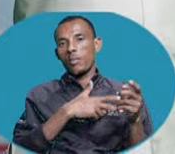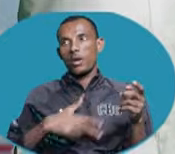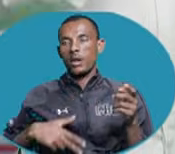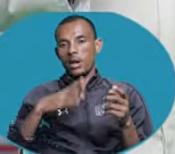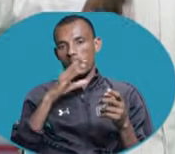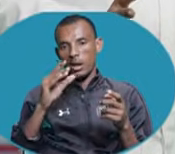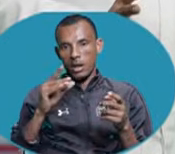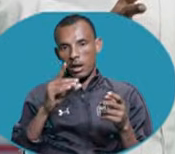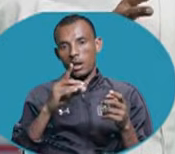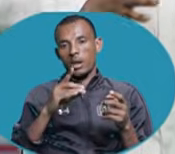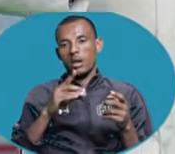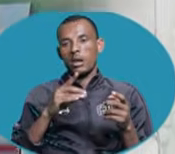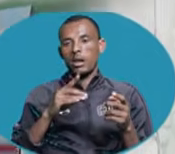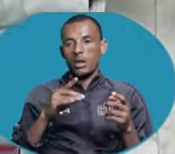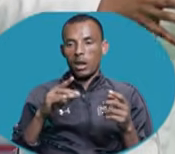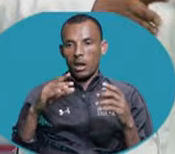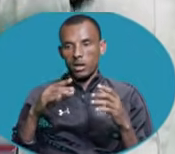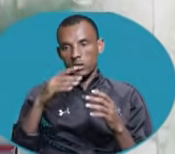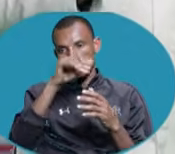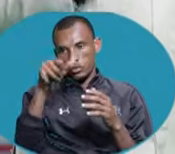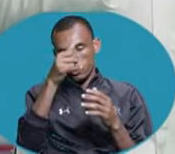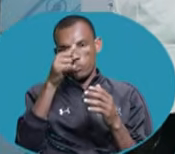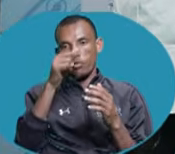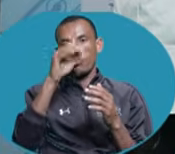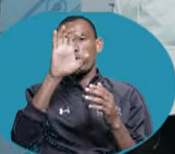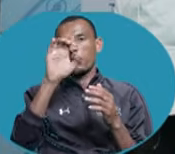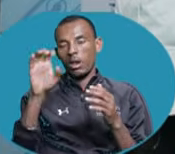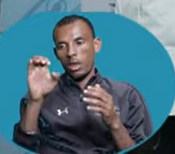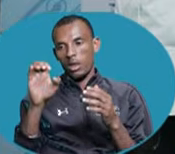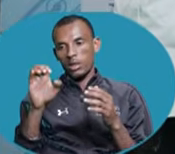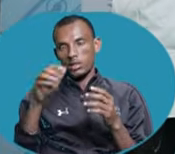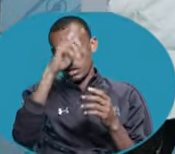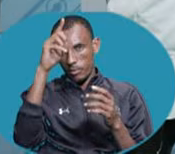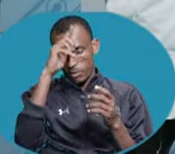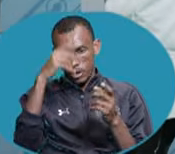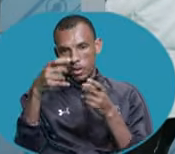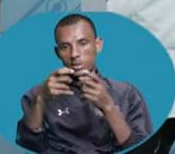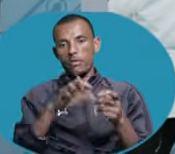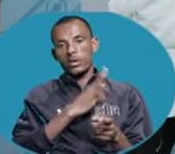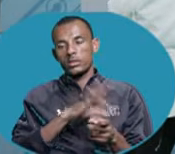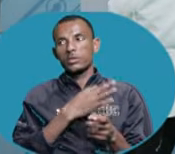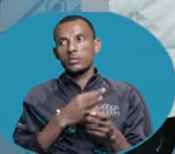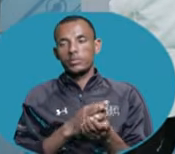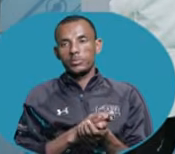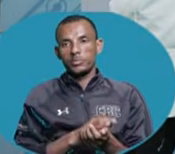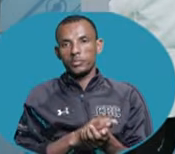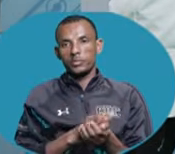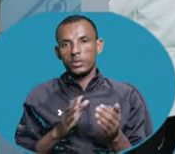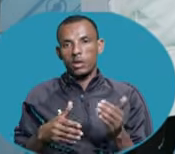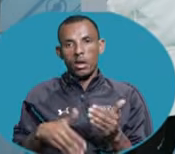On June 14, 1914, Germany captured France. The other